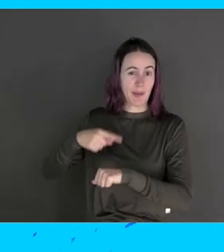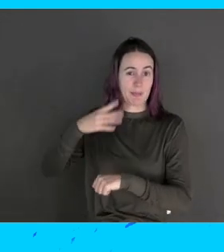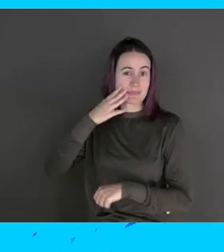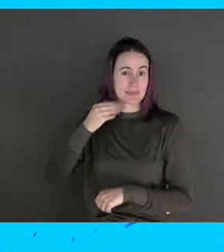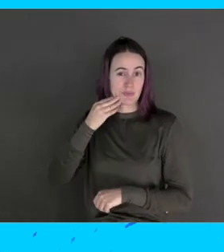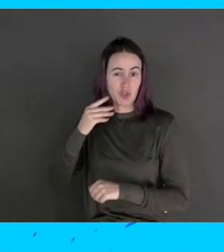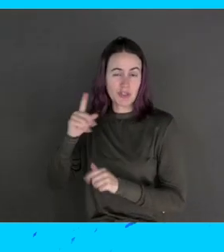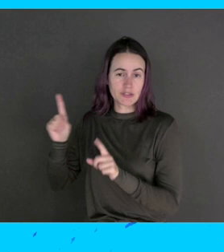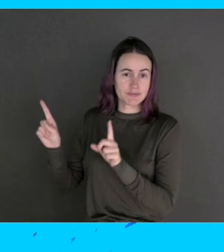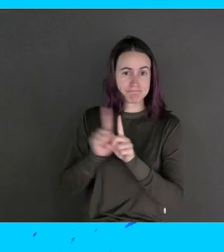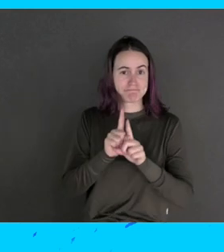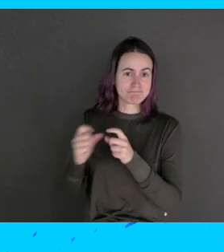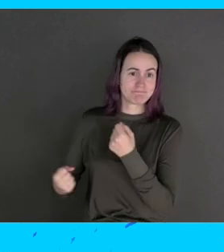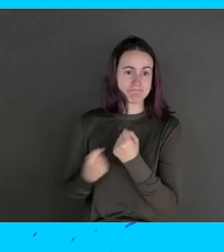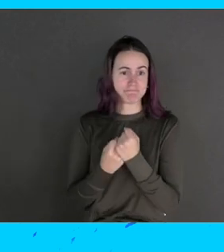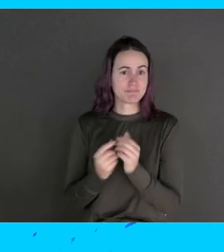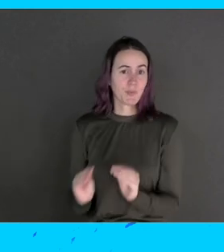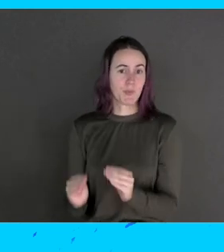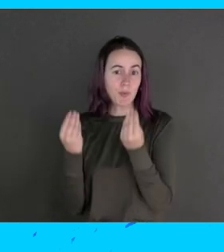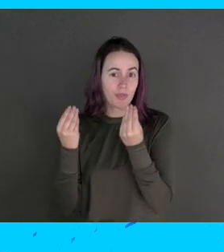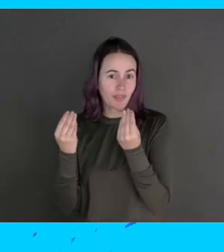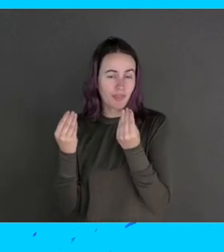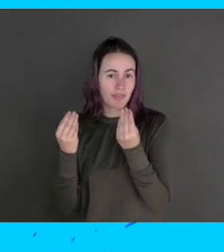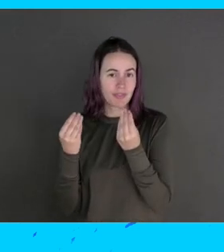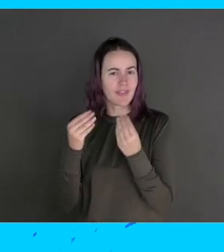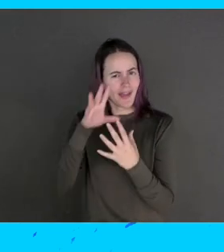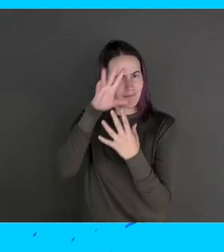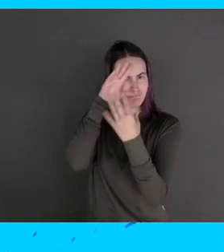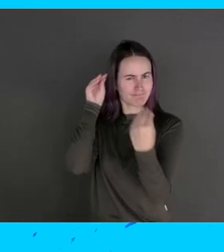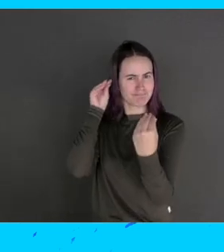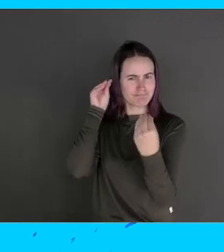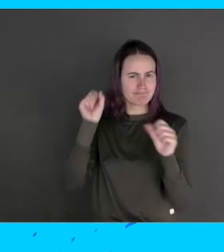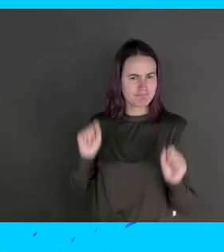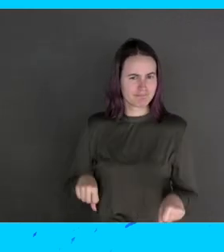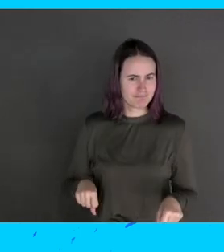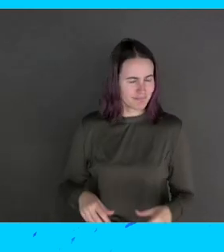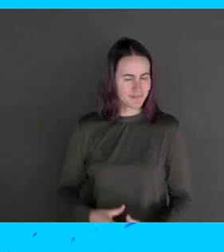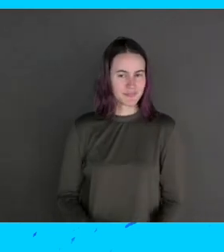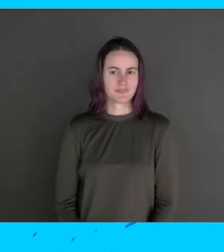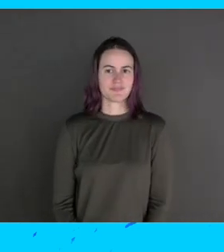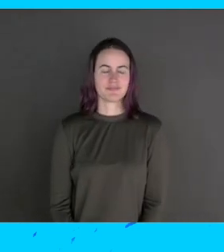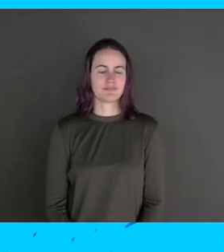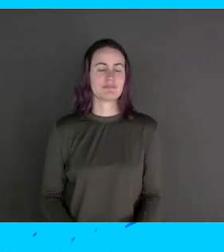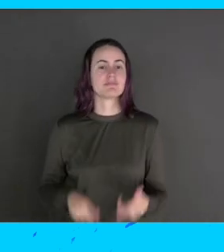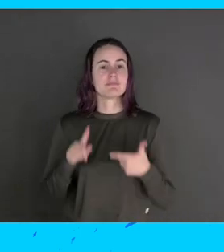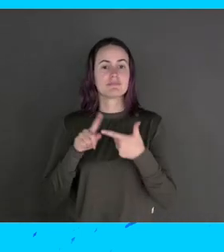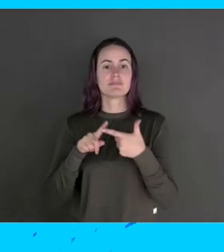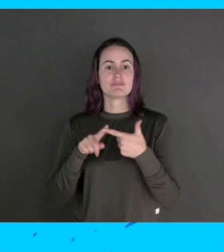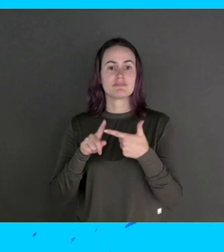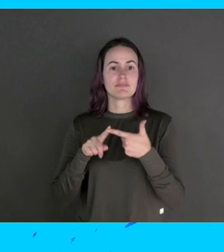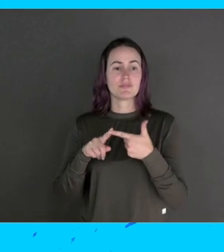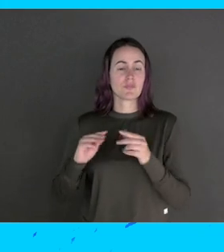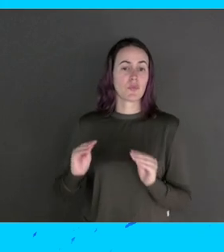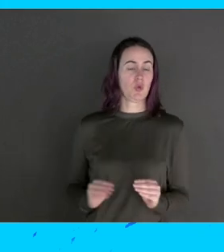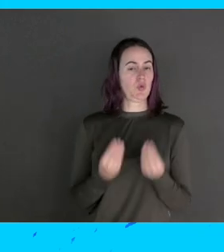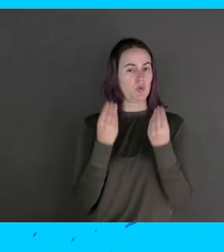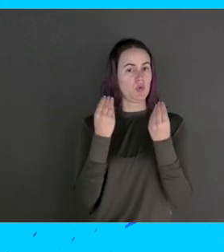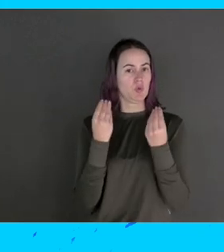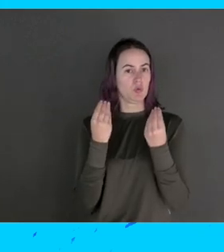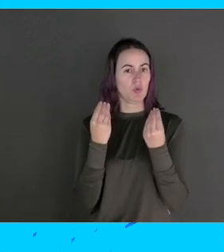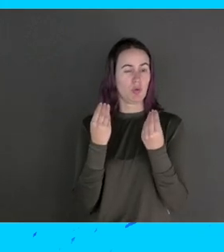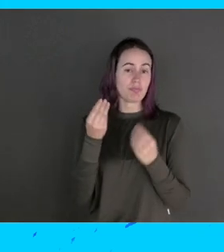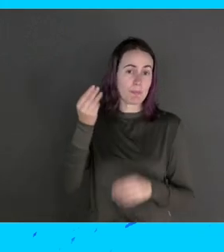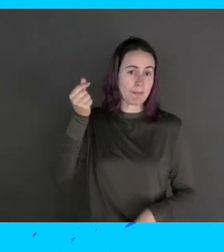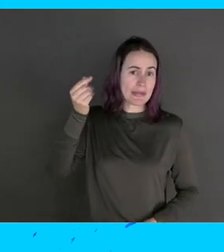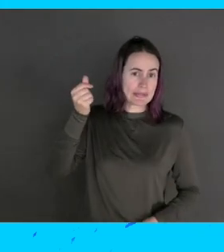have something to grow and learn in this partnership. Second, adolescents and youth need to be adequately and fairly compensated for their